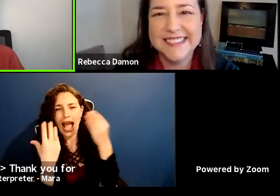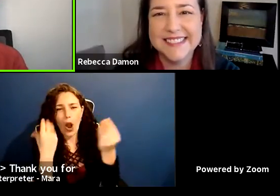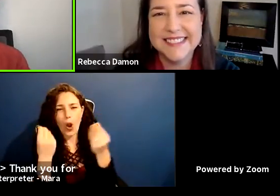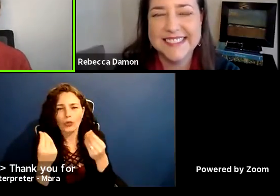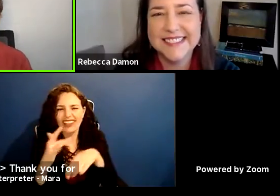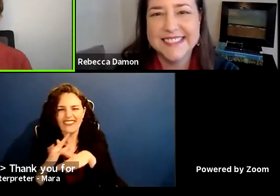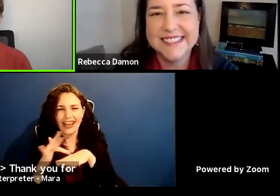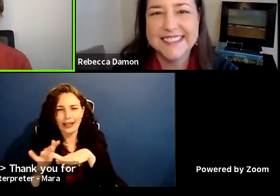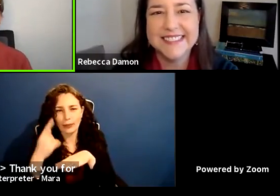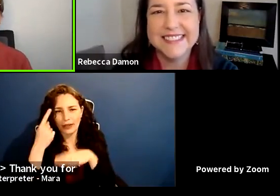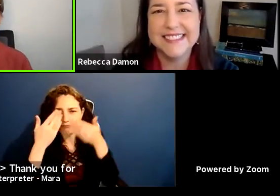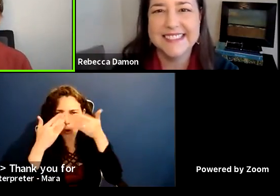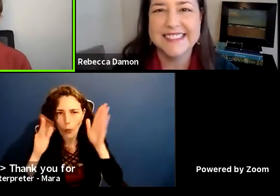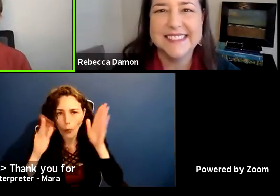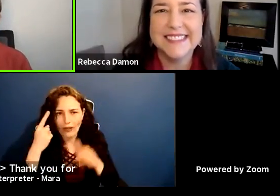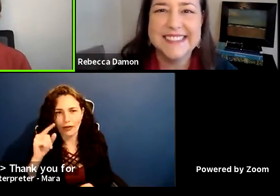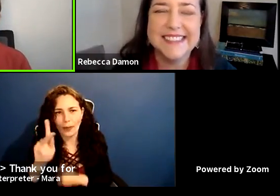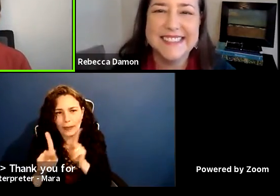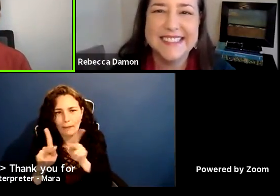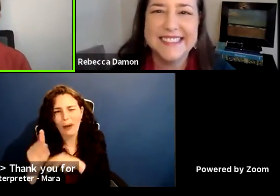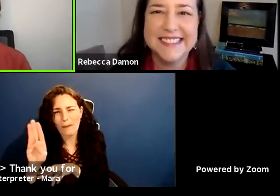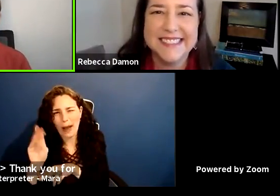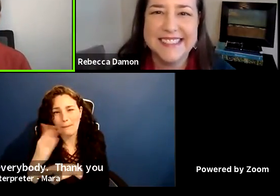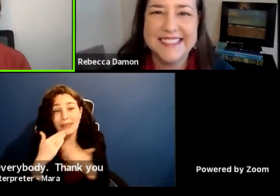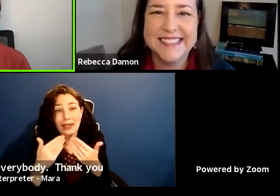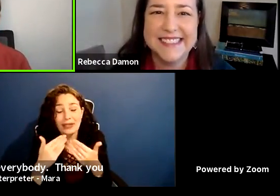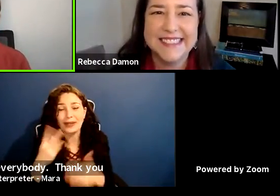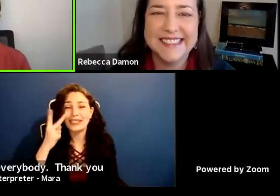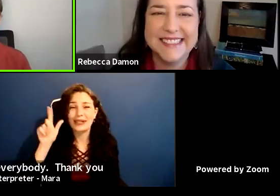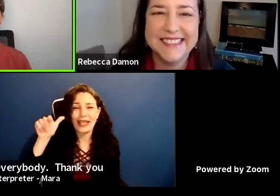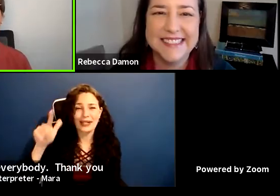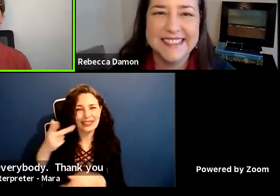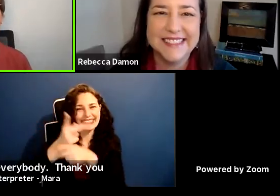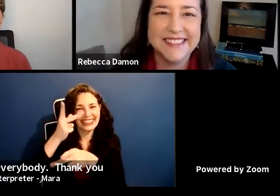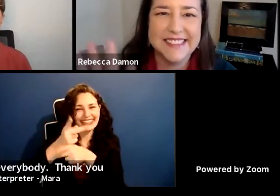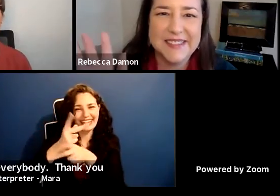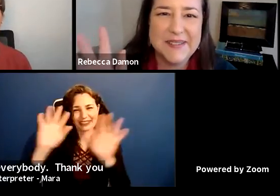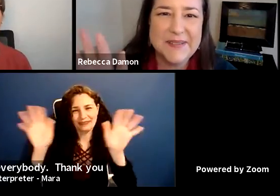Anyway, thank you all, and we'll see you later. Take care of yourselves. Thanks, everybody.